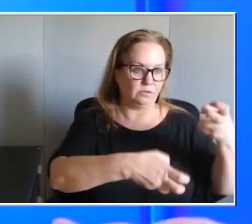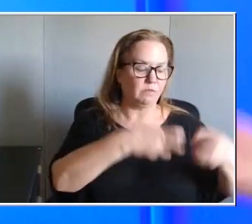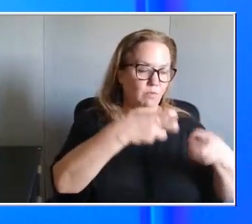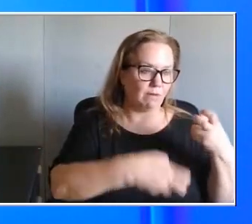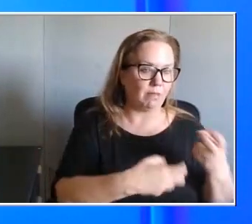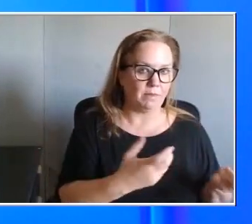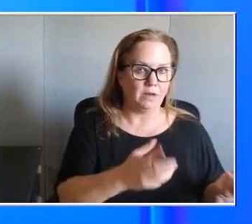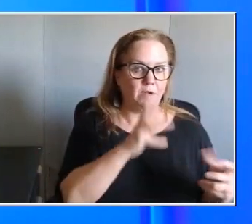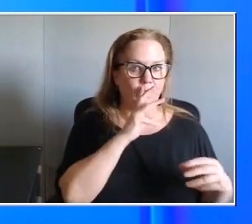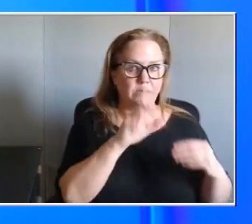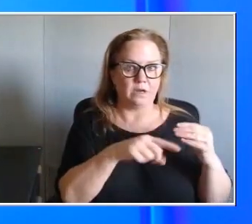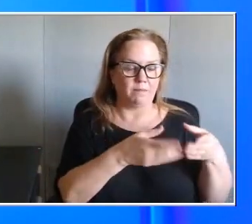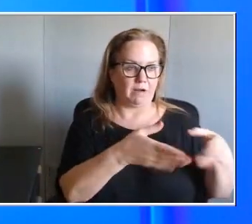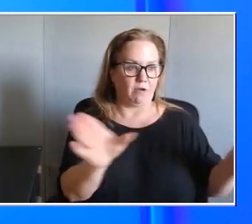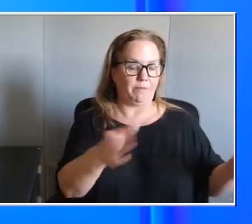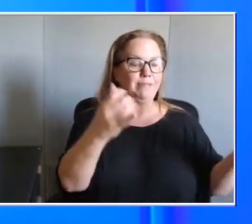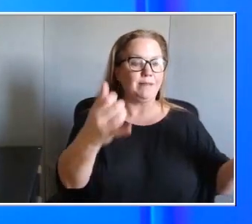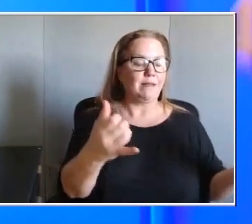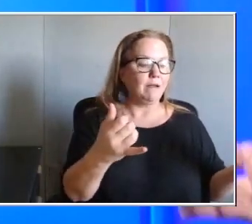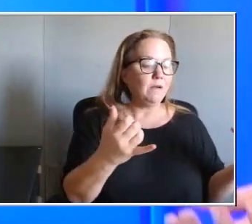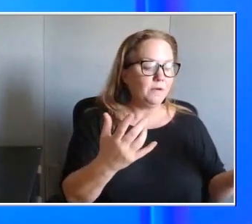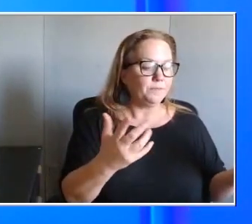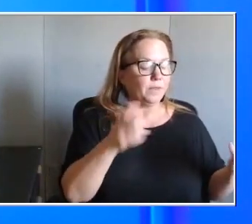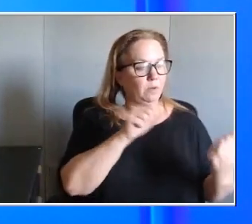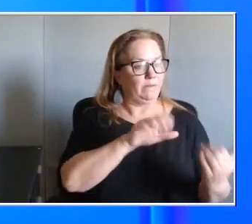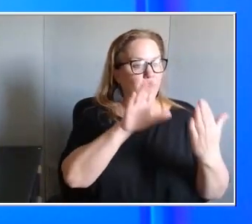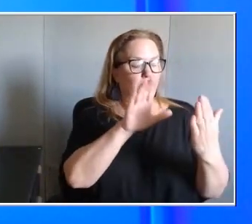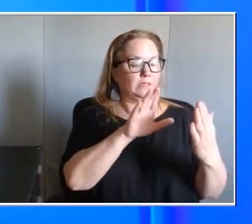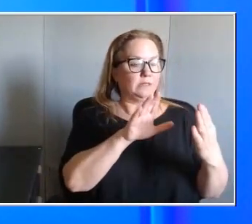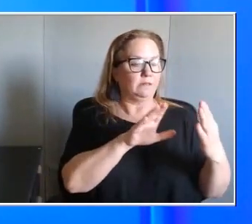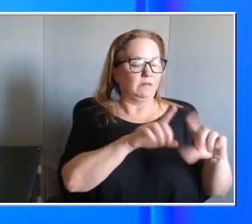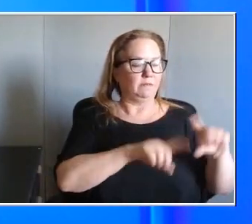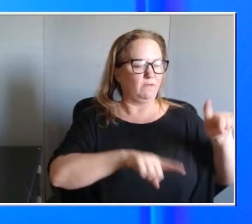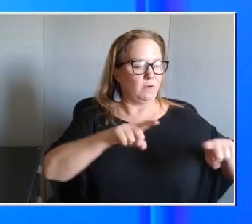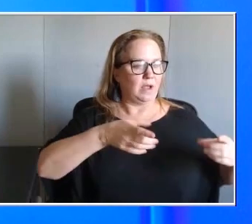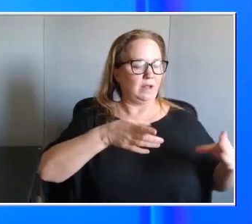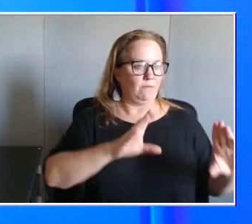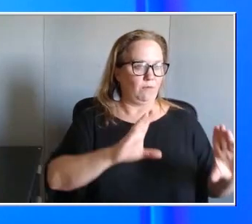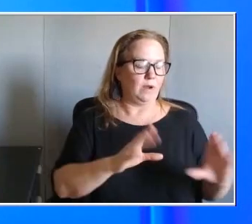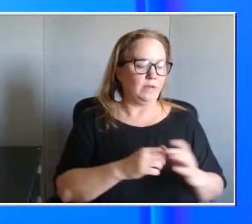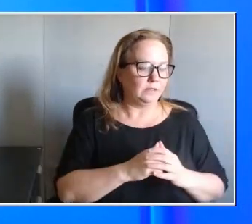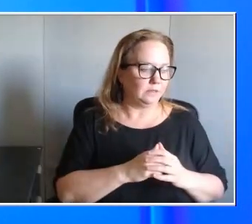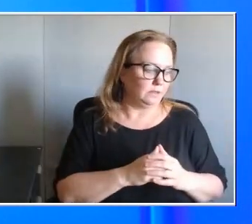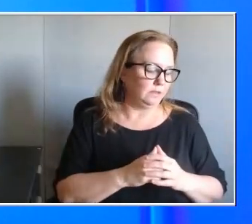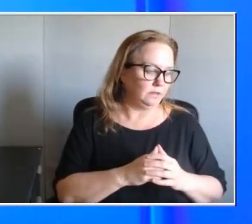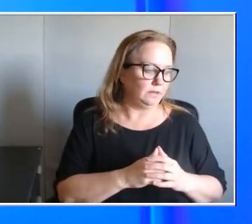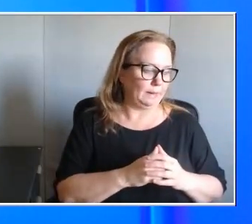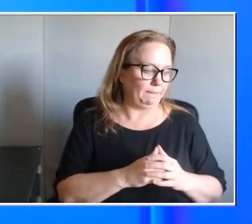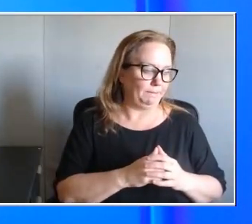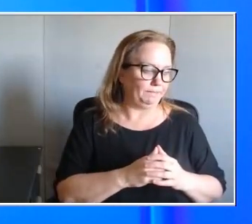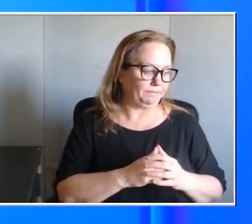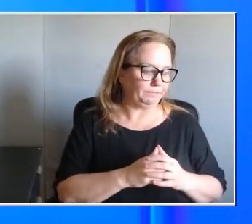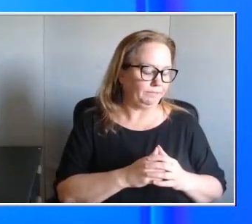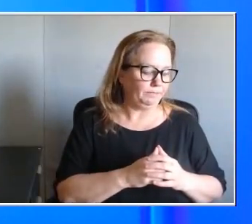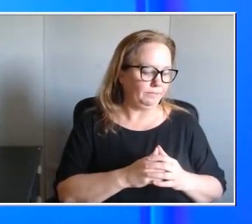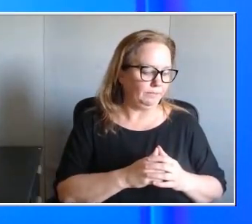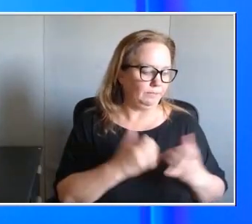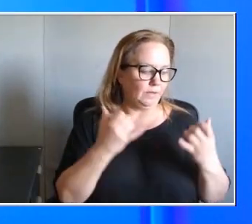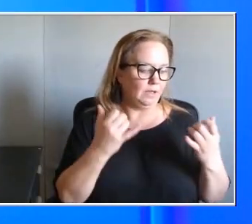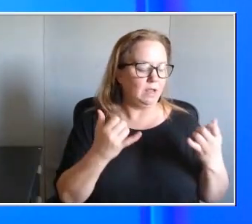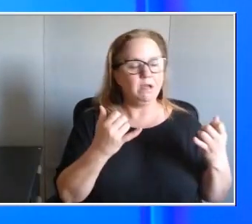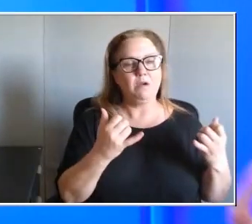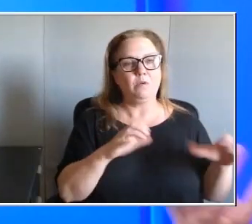we talk about it openly. And so we've addressed it in a couple different ways. And that is just we do things